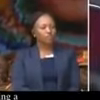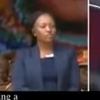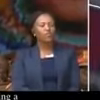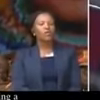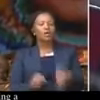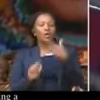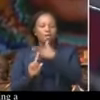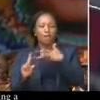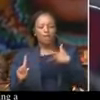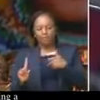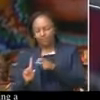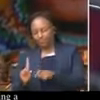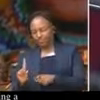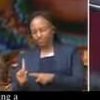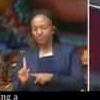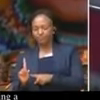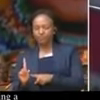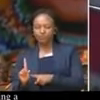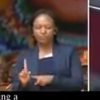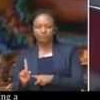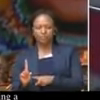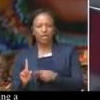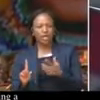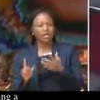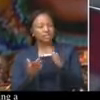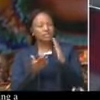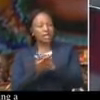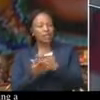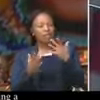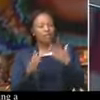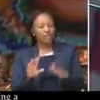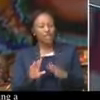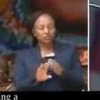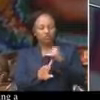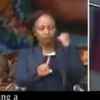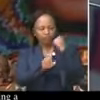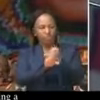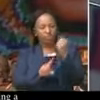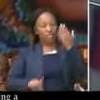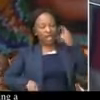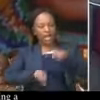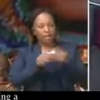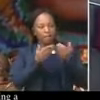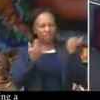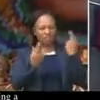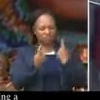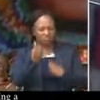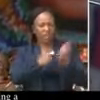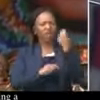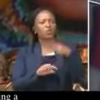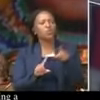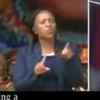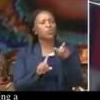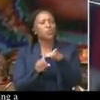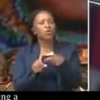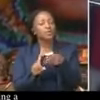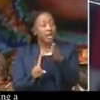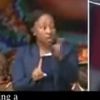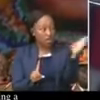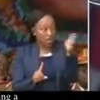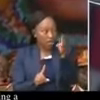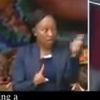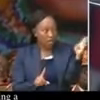Mama, some of those who sold out to the regime are here. And what is funny, Mama, is